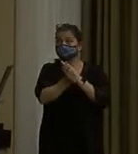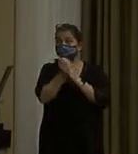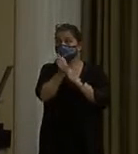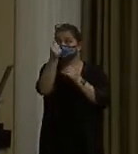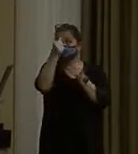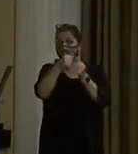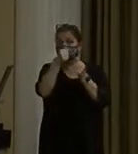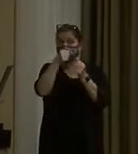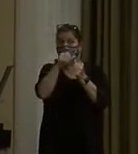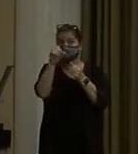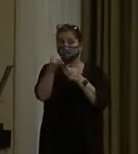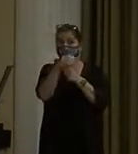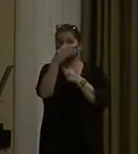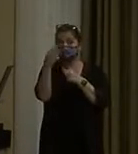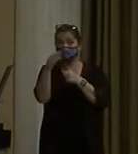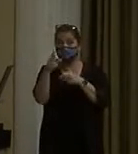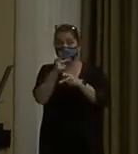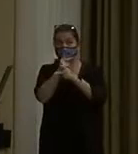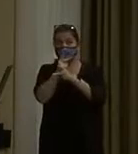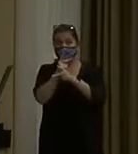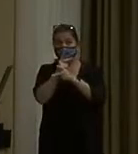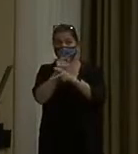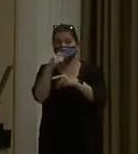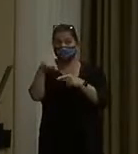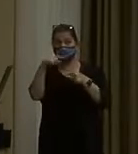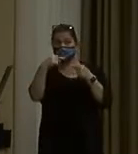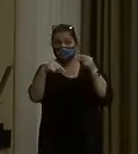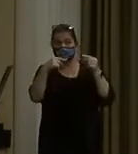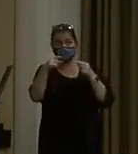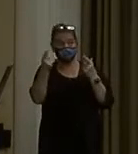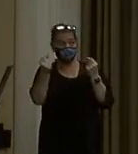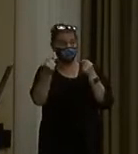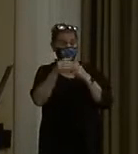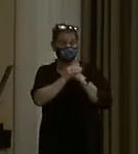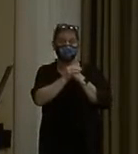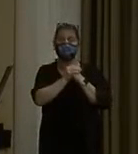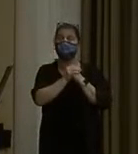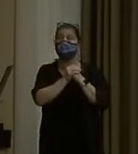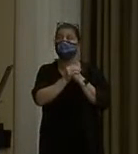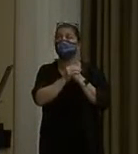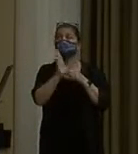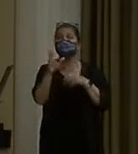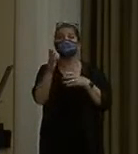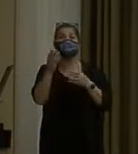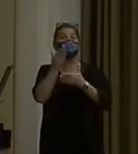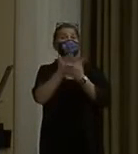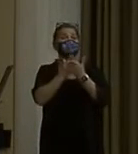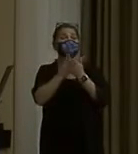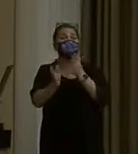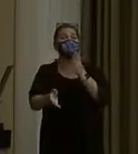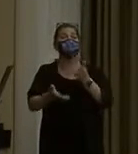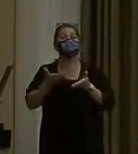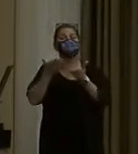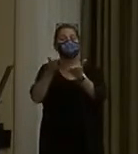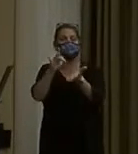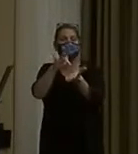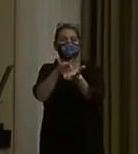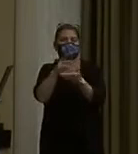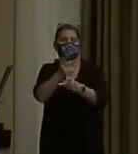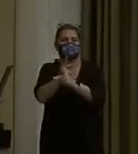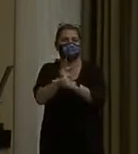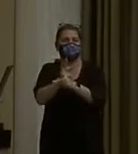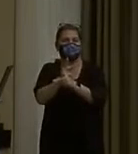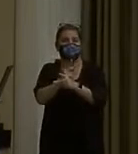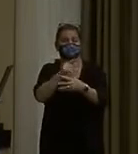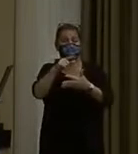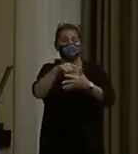Anybody remember Obamacare, those debates? Well, it was the provision to provide medical care. They